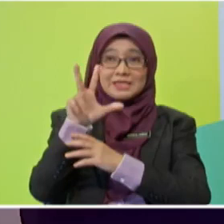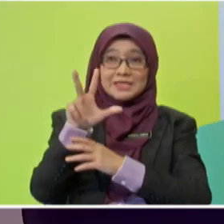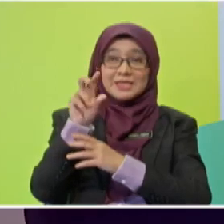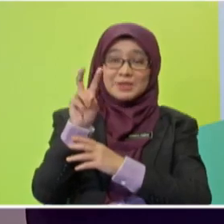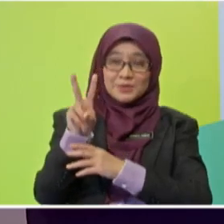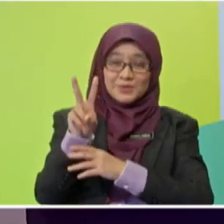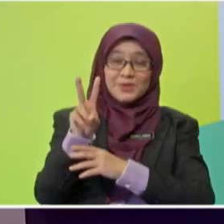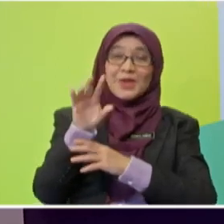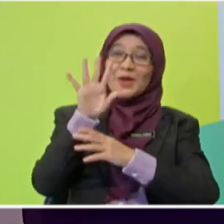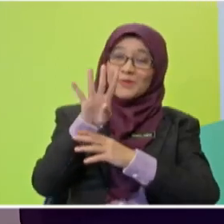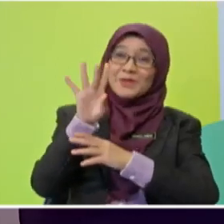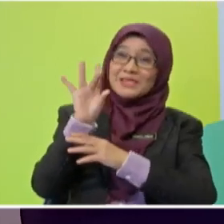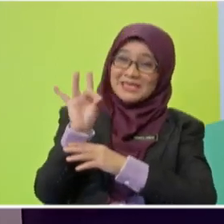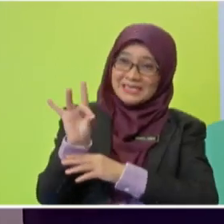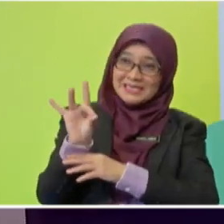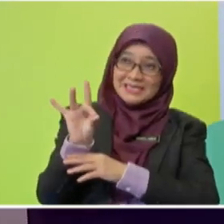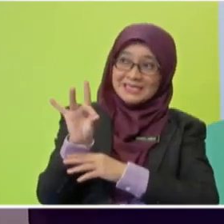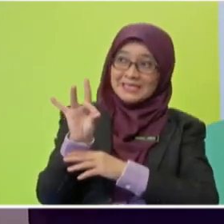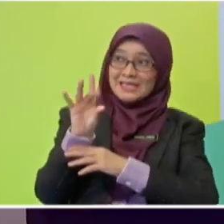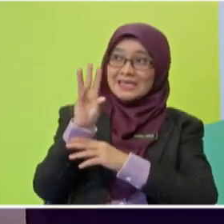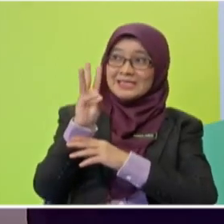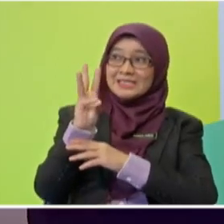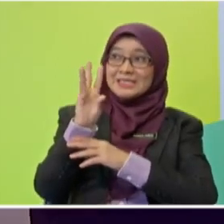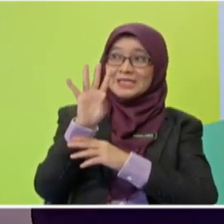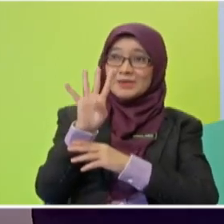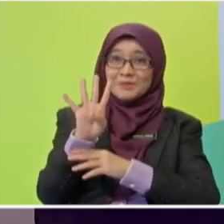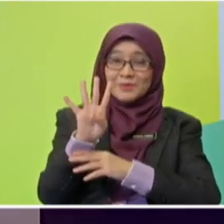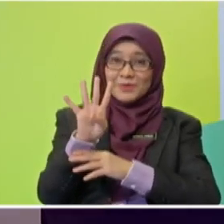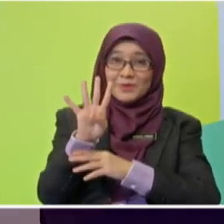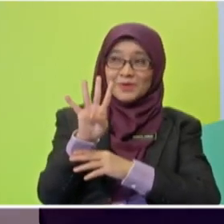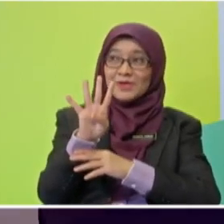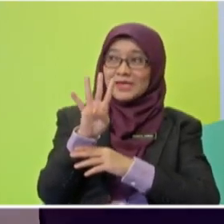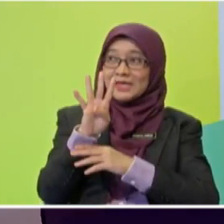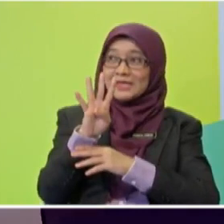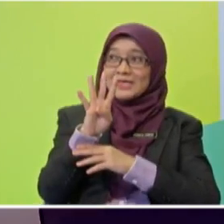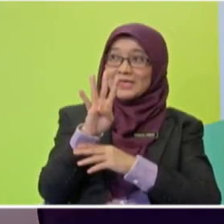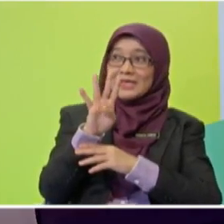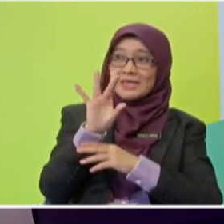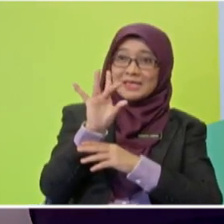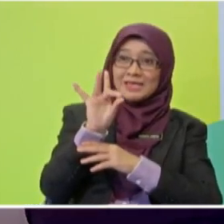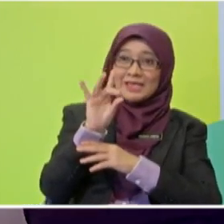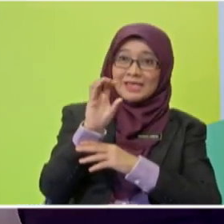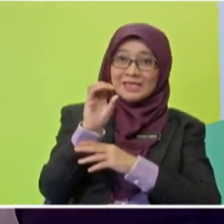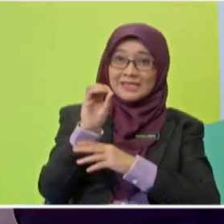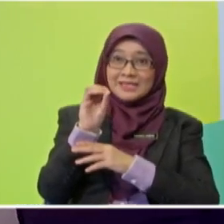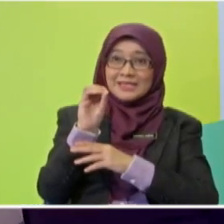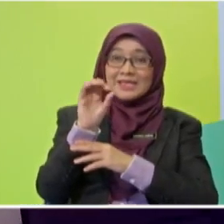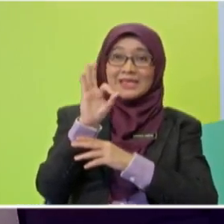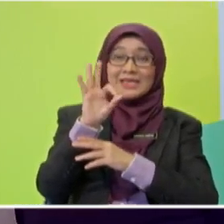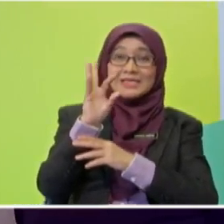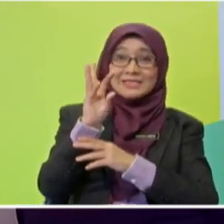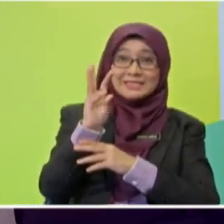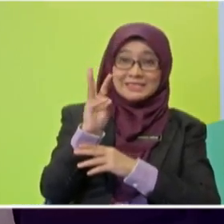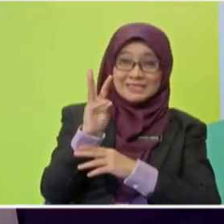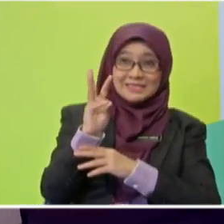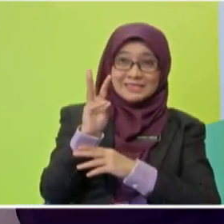we have 48. Yes, And 64. yes, So 80. yes, And 96. Oh, this is very fast. yes,